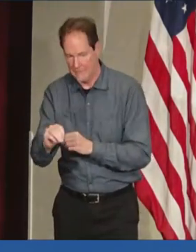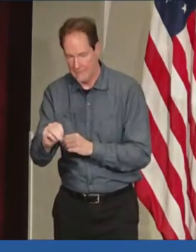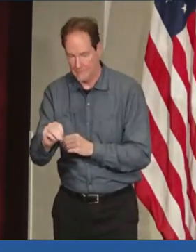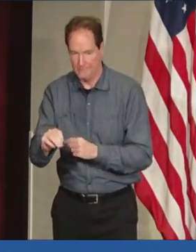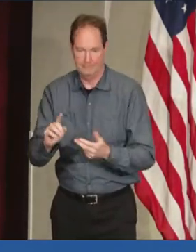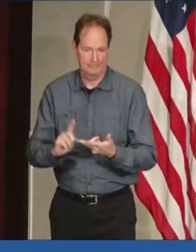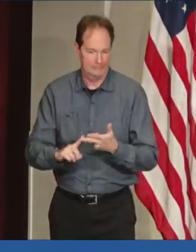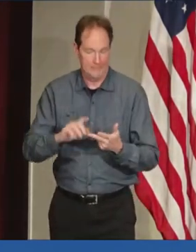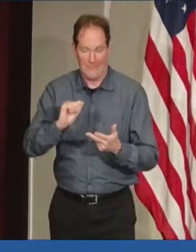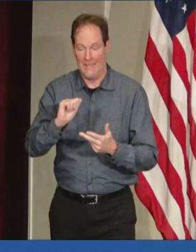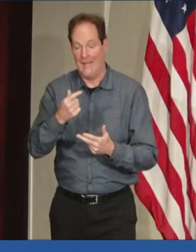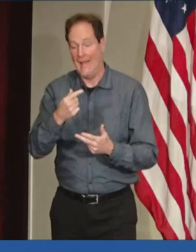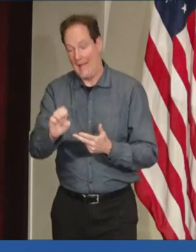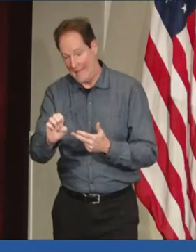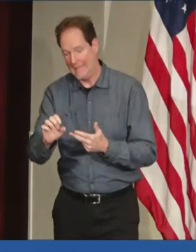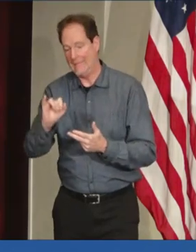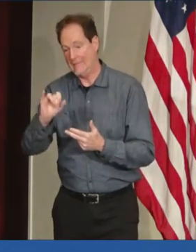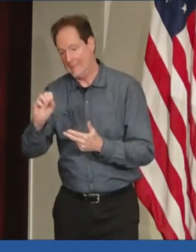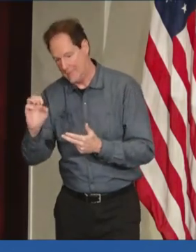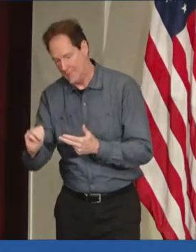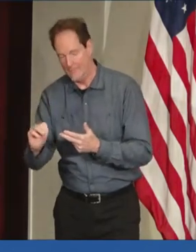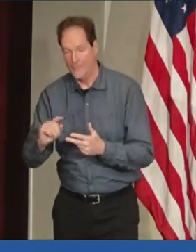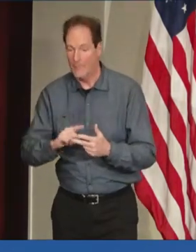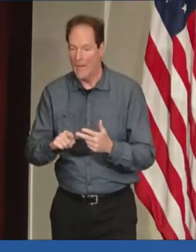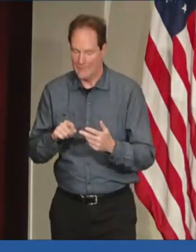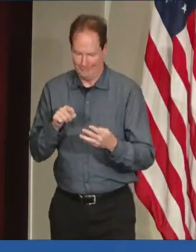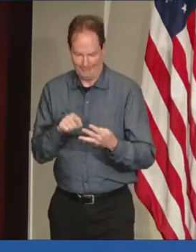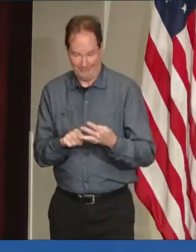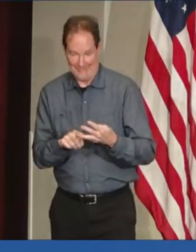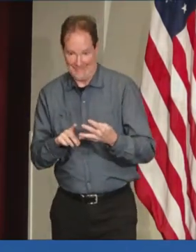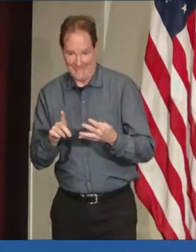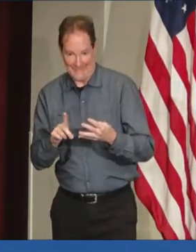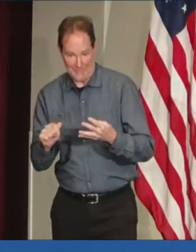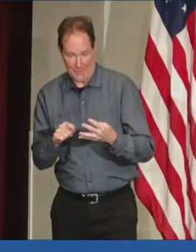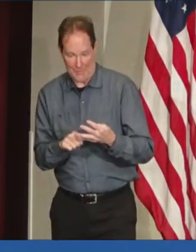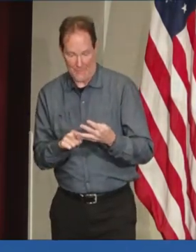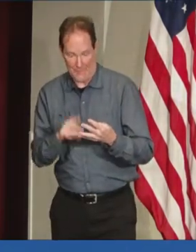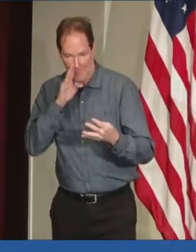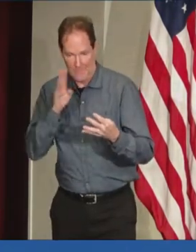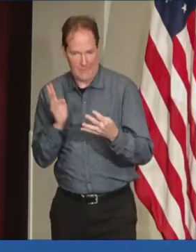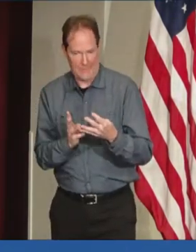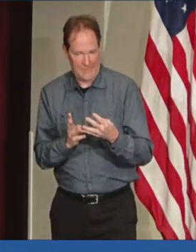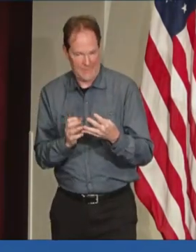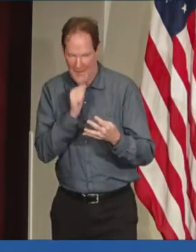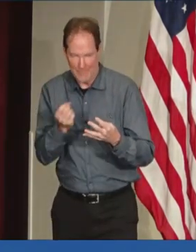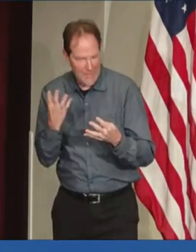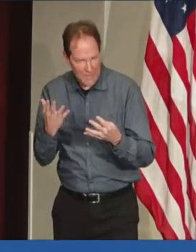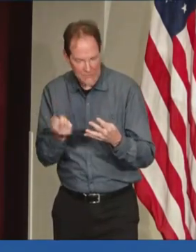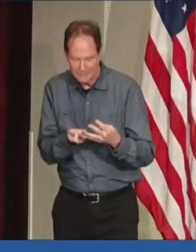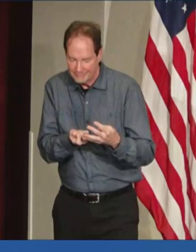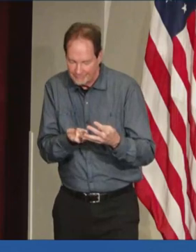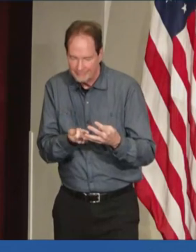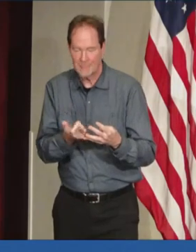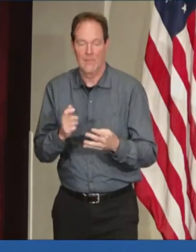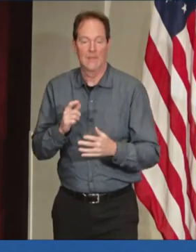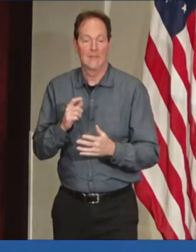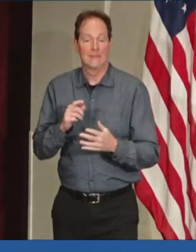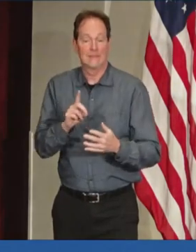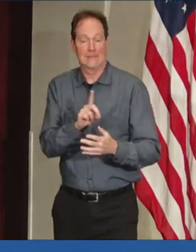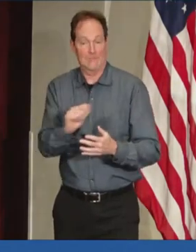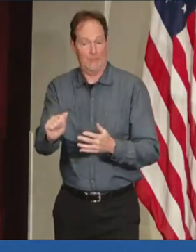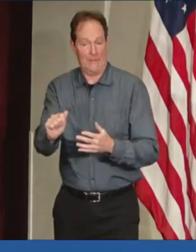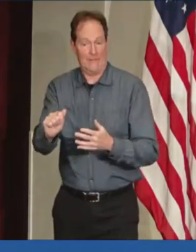ageism, but in the area of disability, not so much. And that much of what was being done in the area of